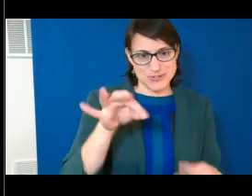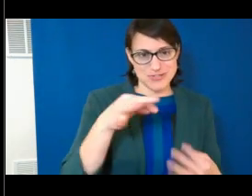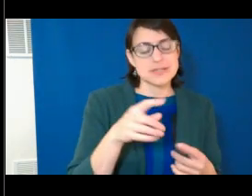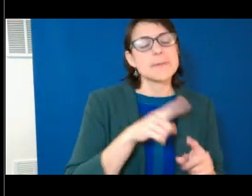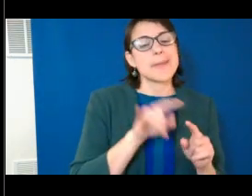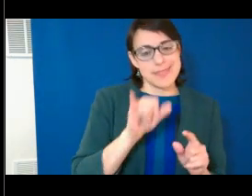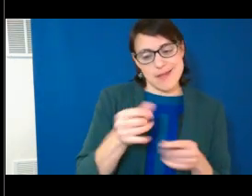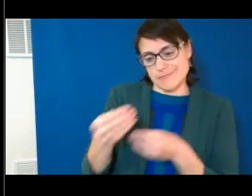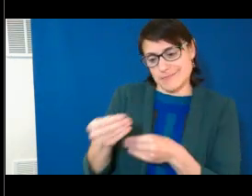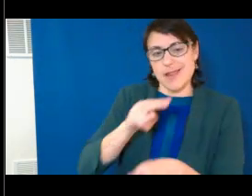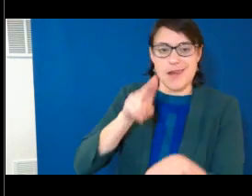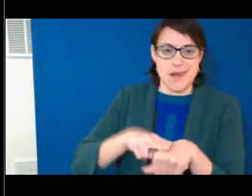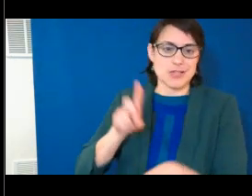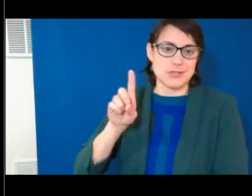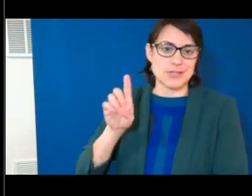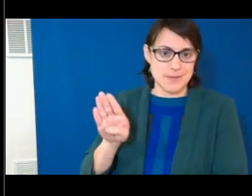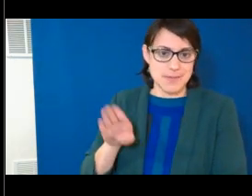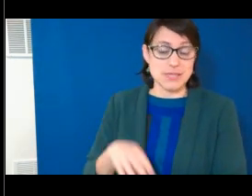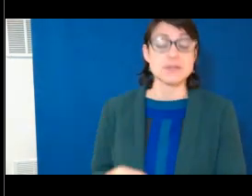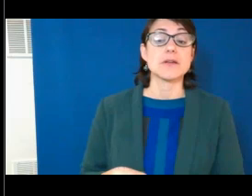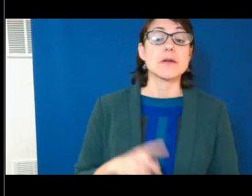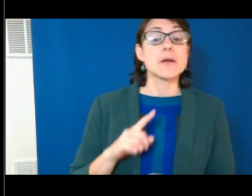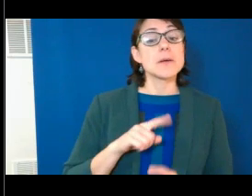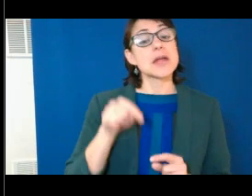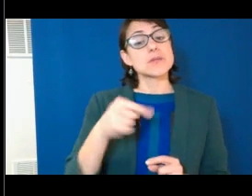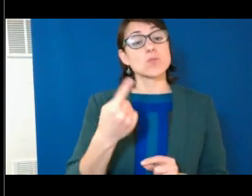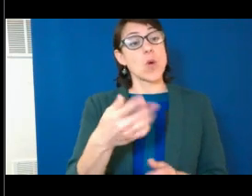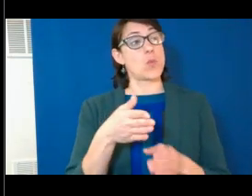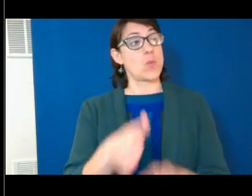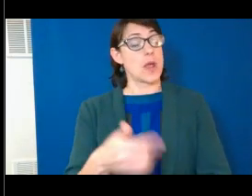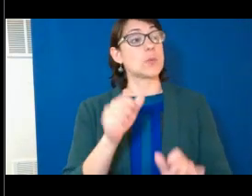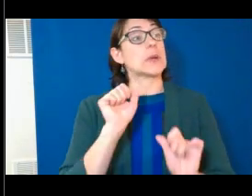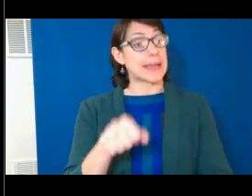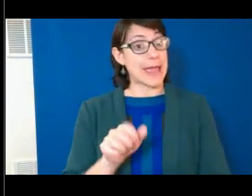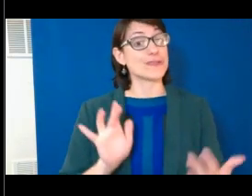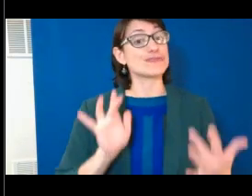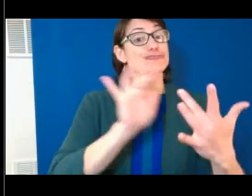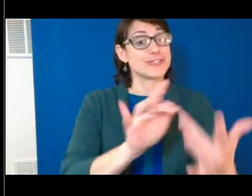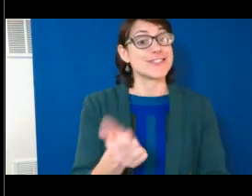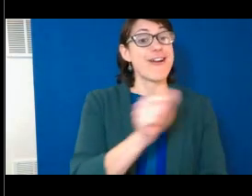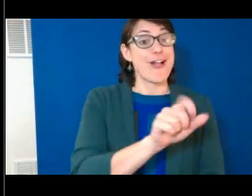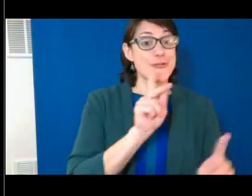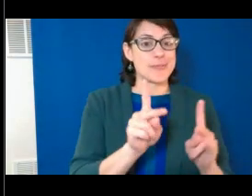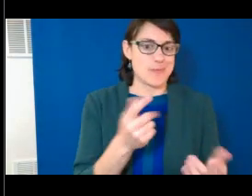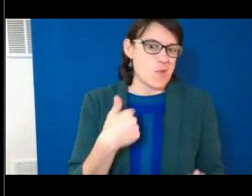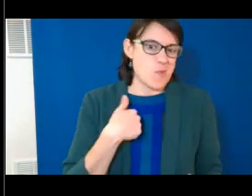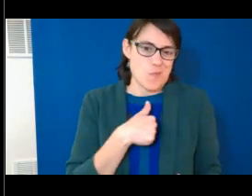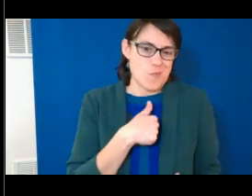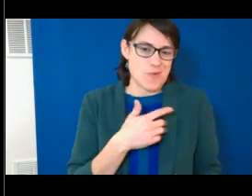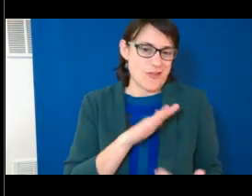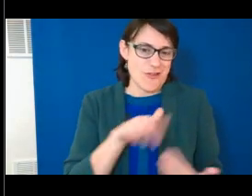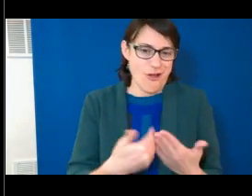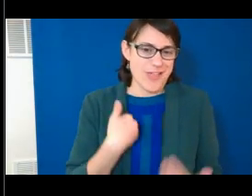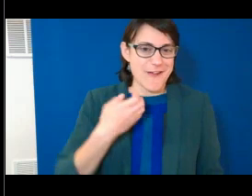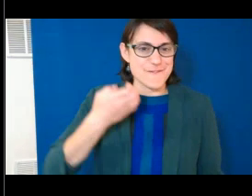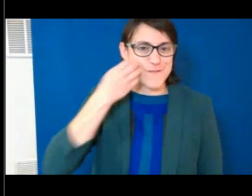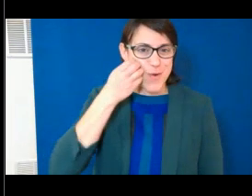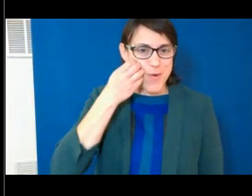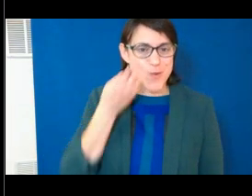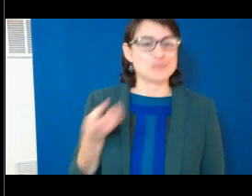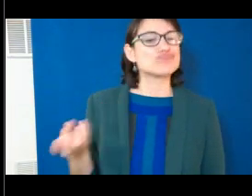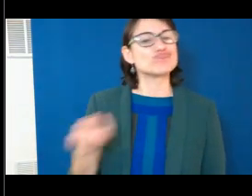database. But this is really just a way to reach other people who, we all carry our phones everywhere these days. So I think it'll